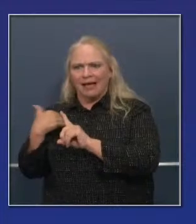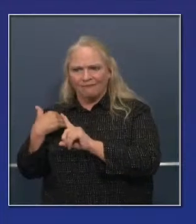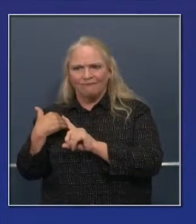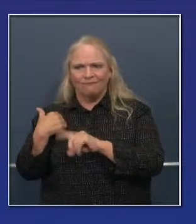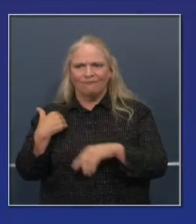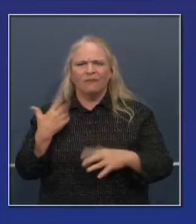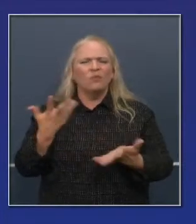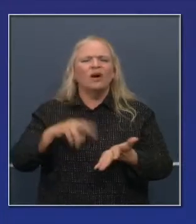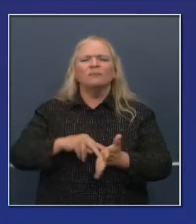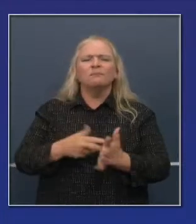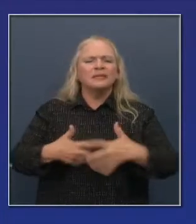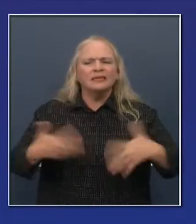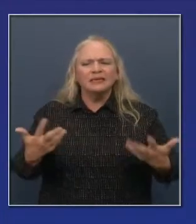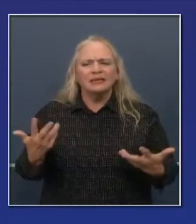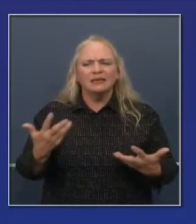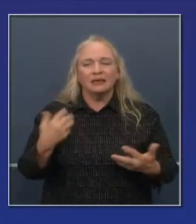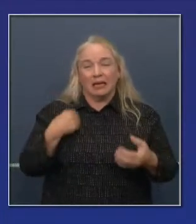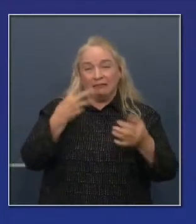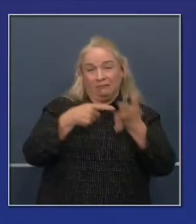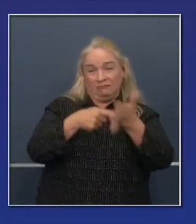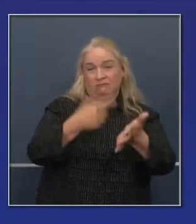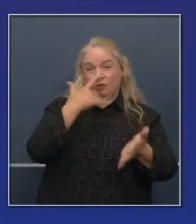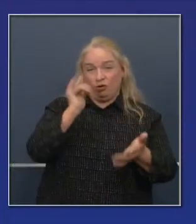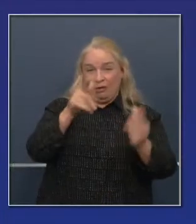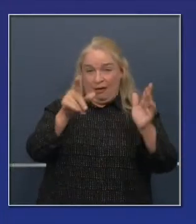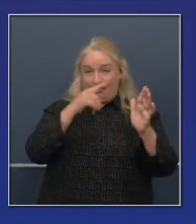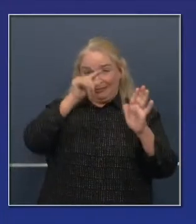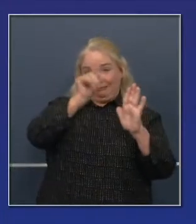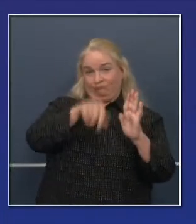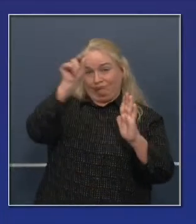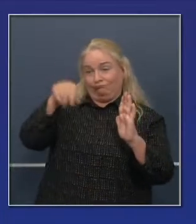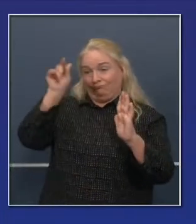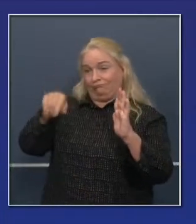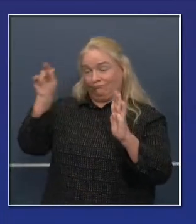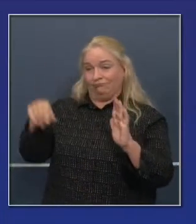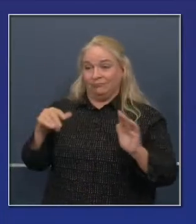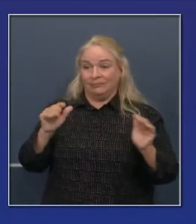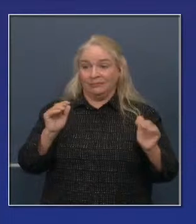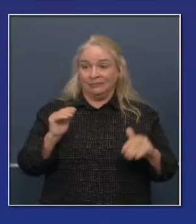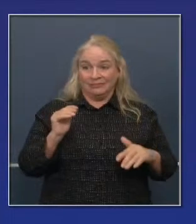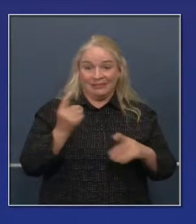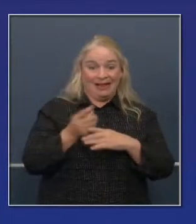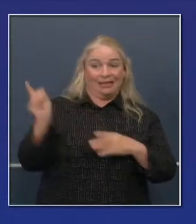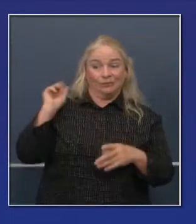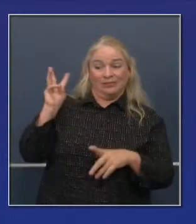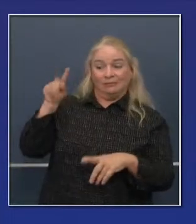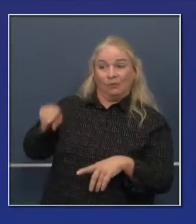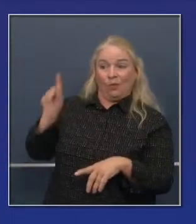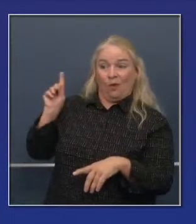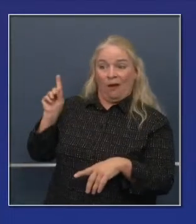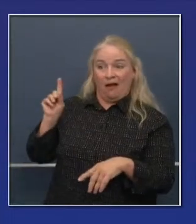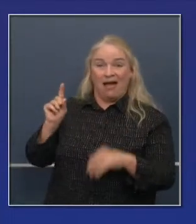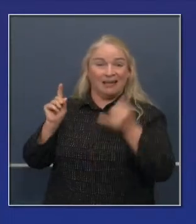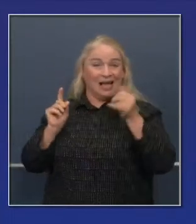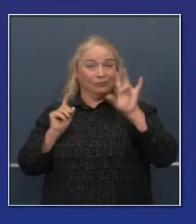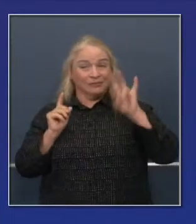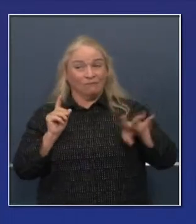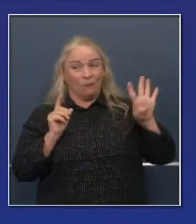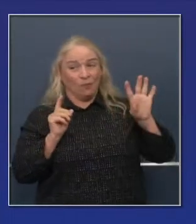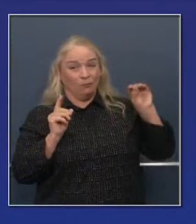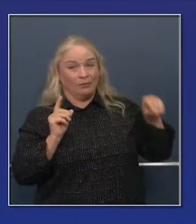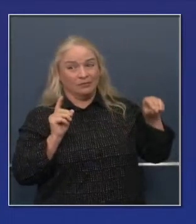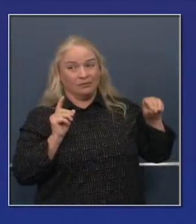were just a few weeks ago at 6.1%. Now again at 7.4%. This represents a